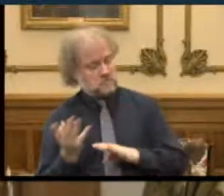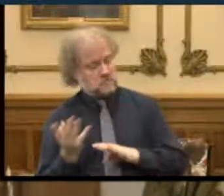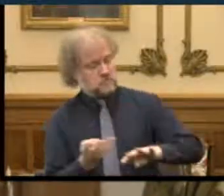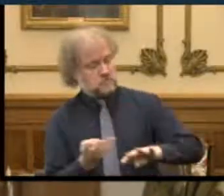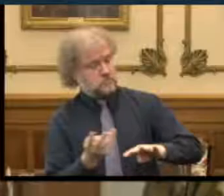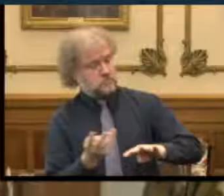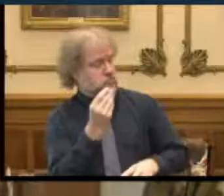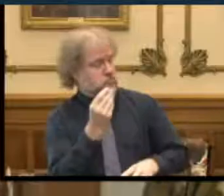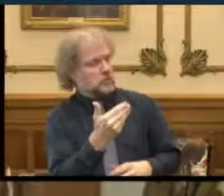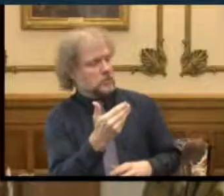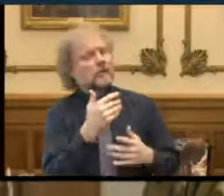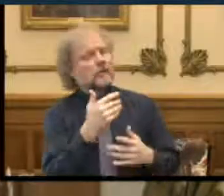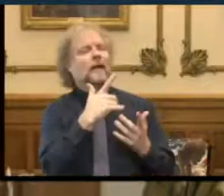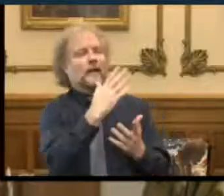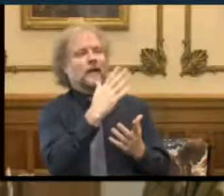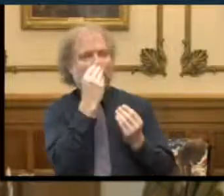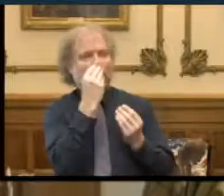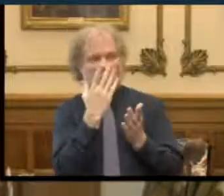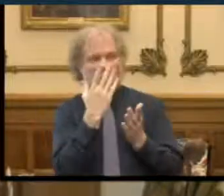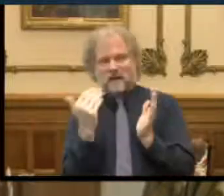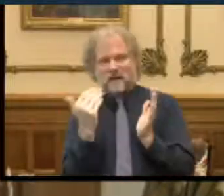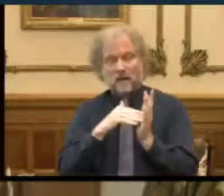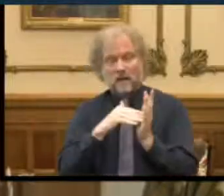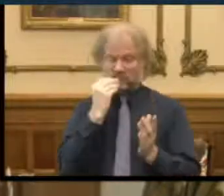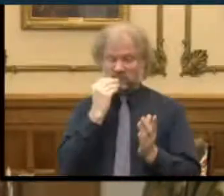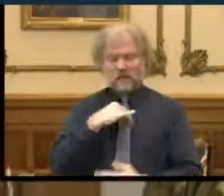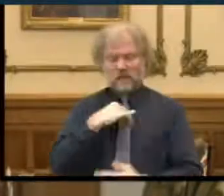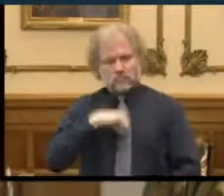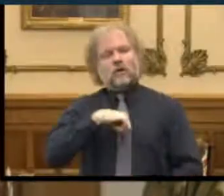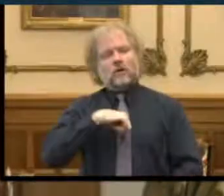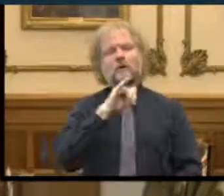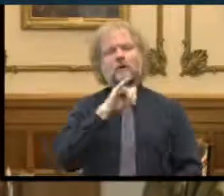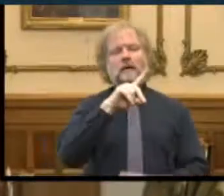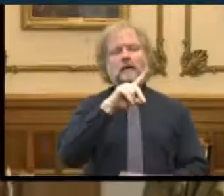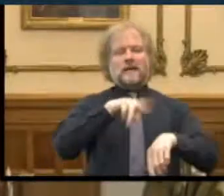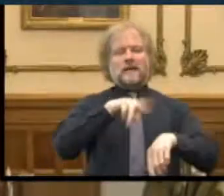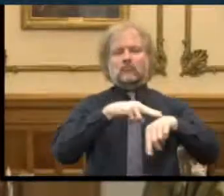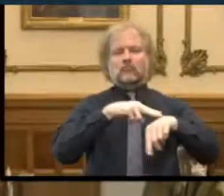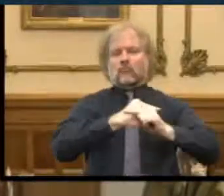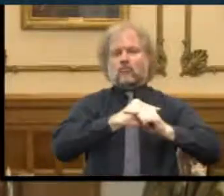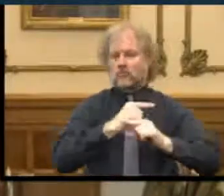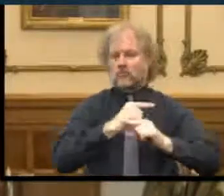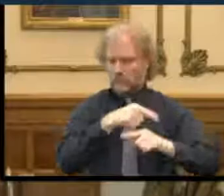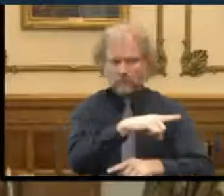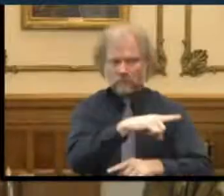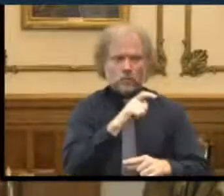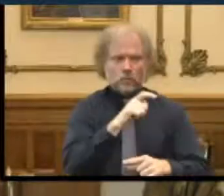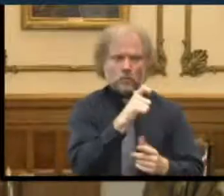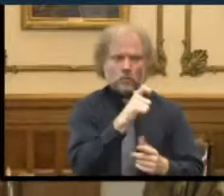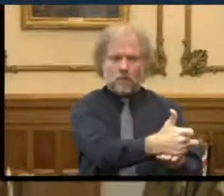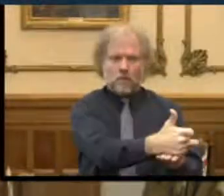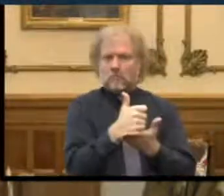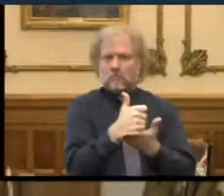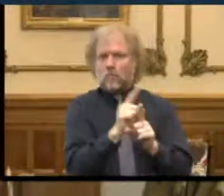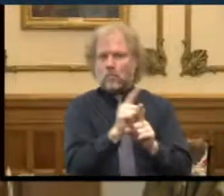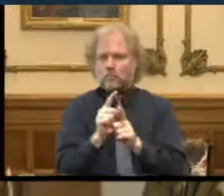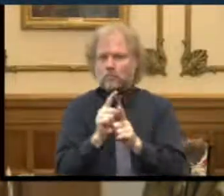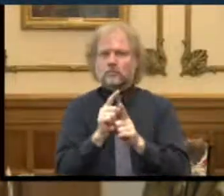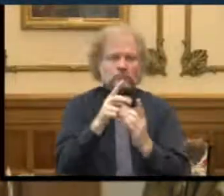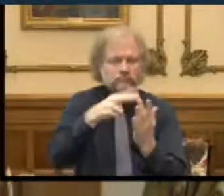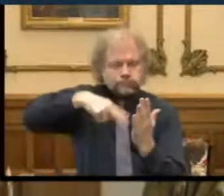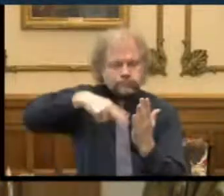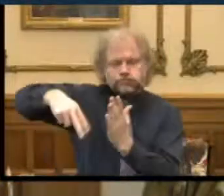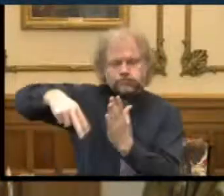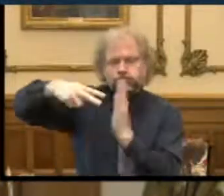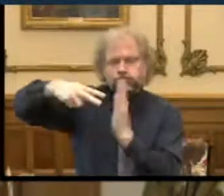again, I'll just want to mention how proud I am of the Indiana National Guard, who have also provided assistance in helping us review those